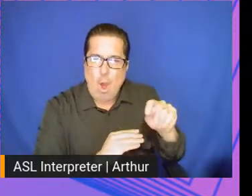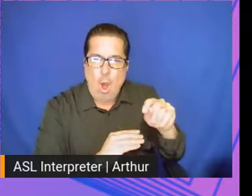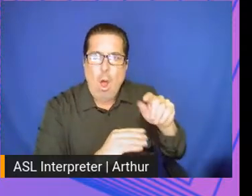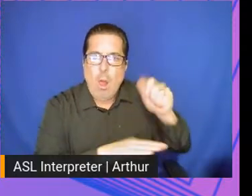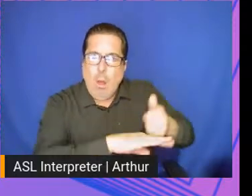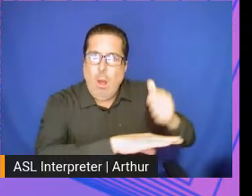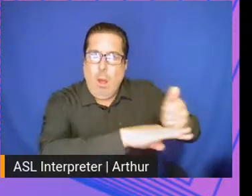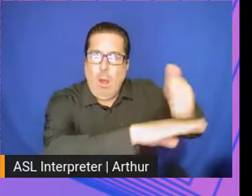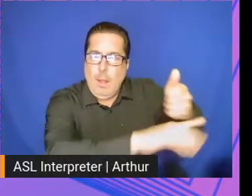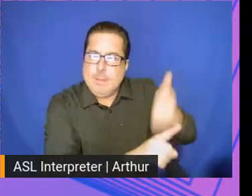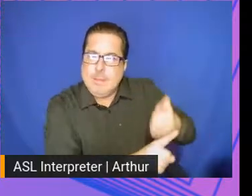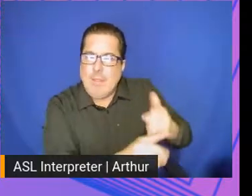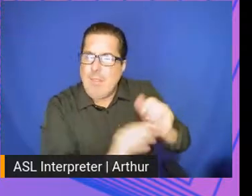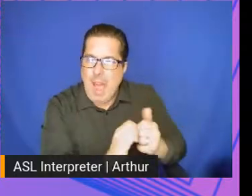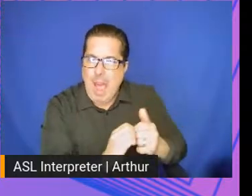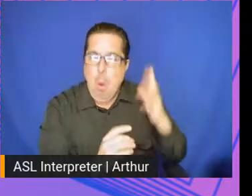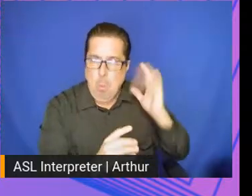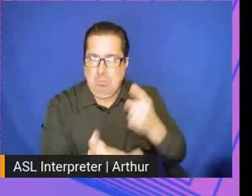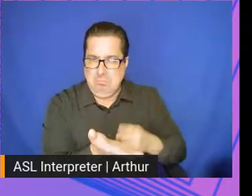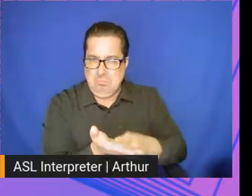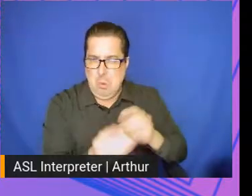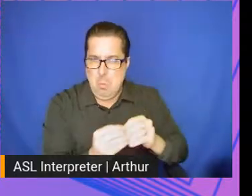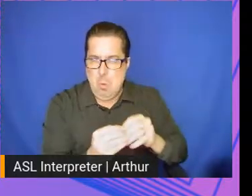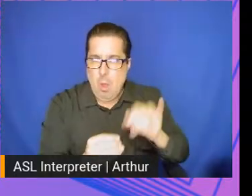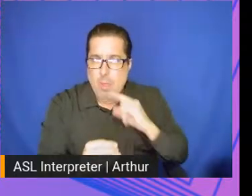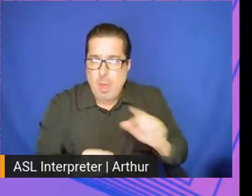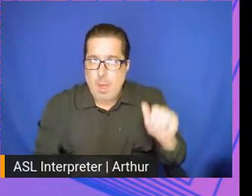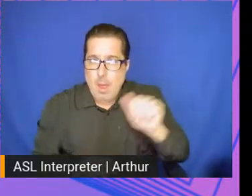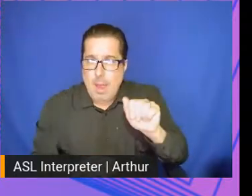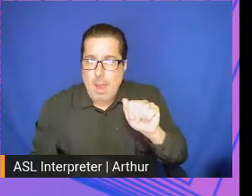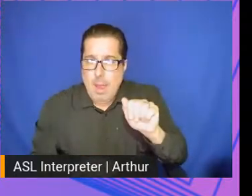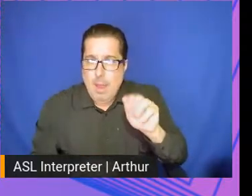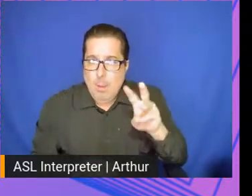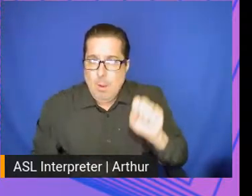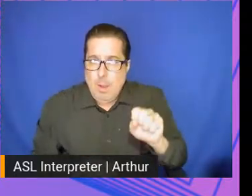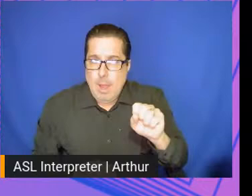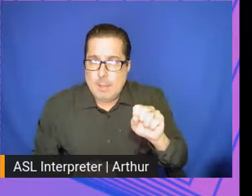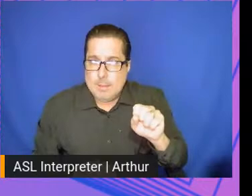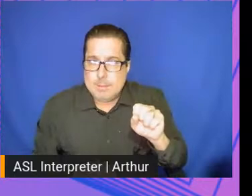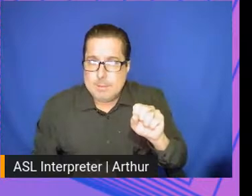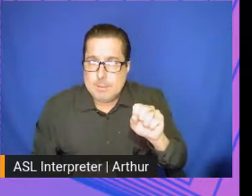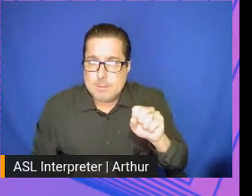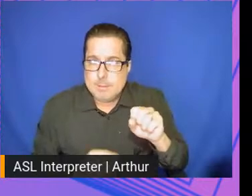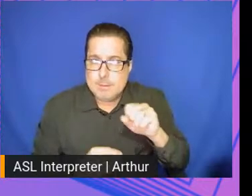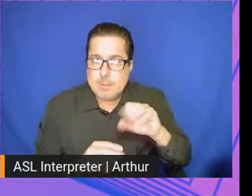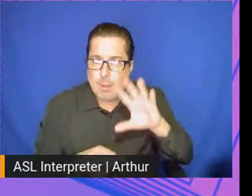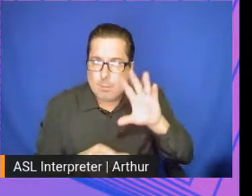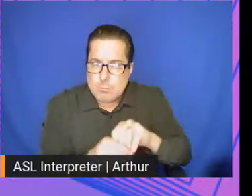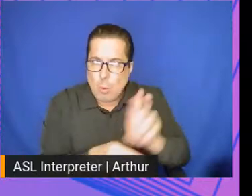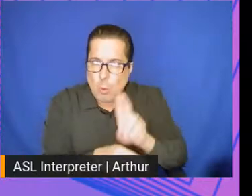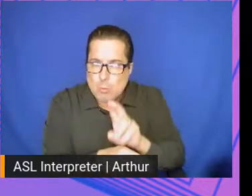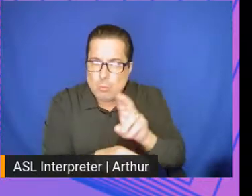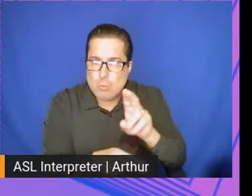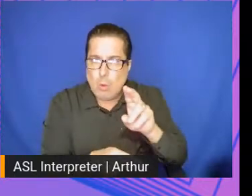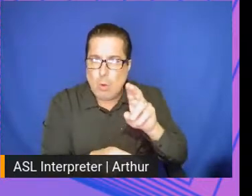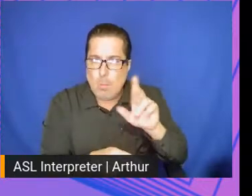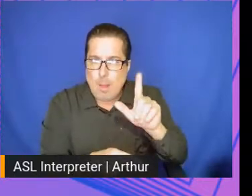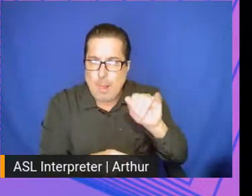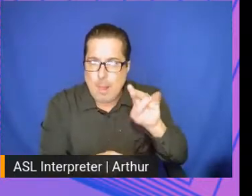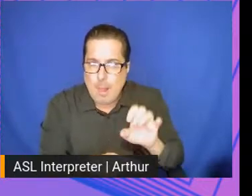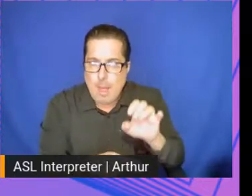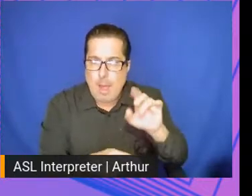the AWS CLI and the AWS SDKs. So this is maybe you write a bash script, a PowerShell script that's going to launch